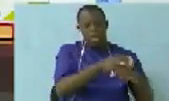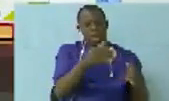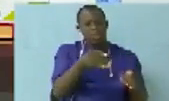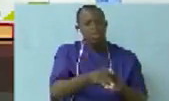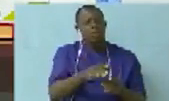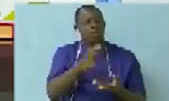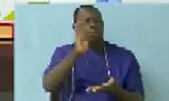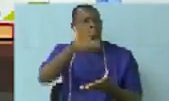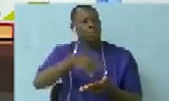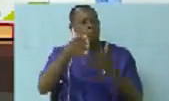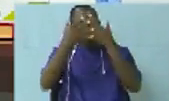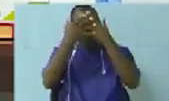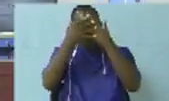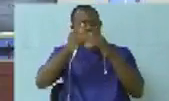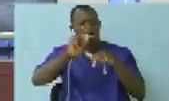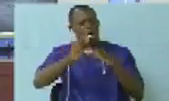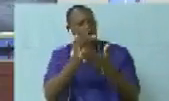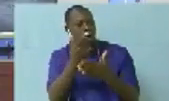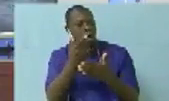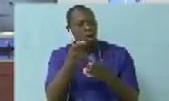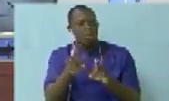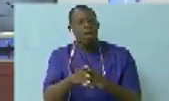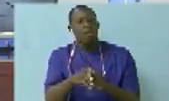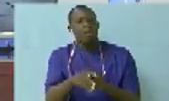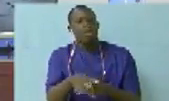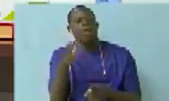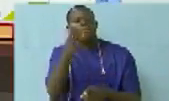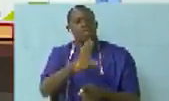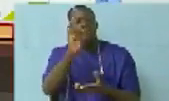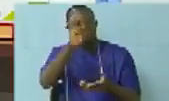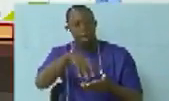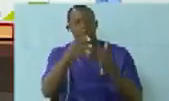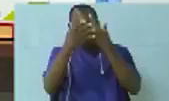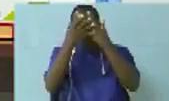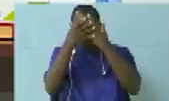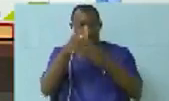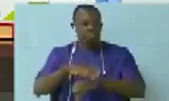prison to mile 2 or from prison to NIA? From prison to NIA, sorry.